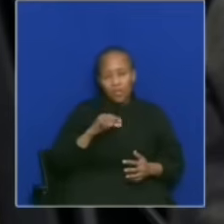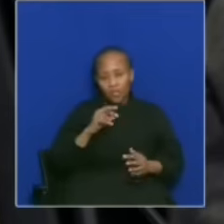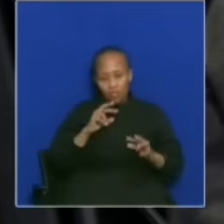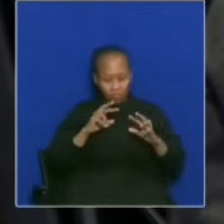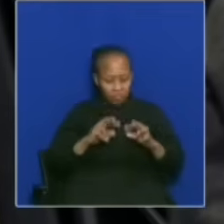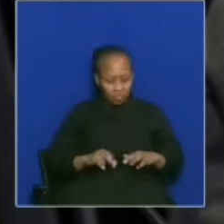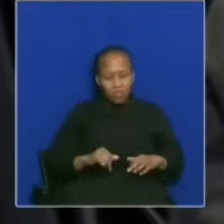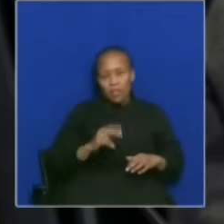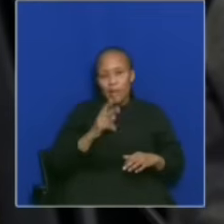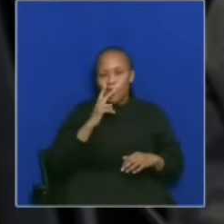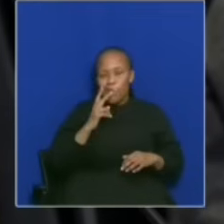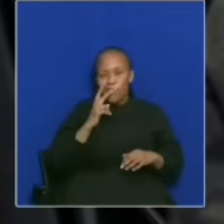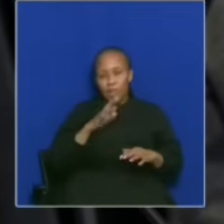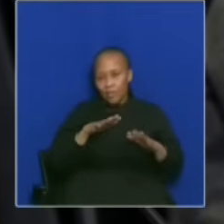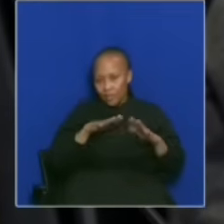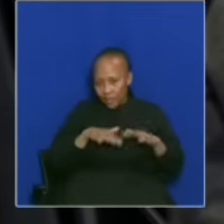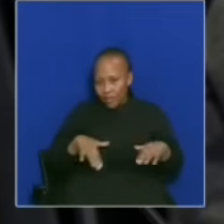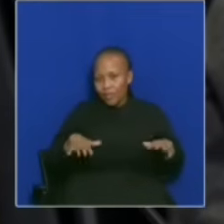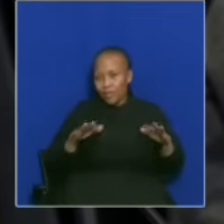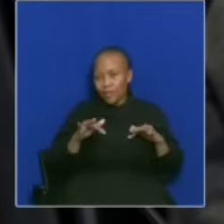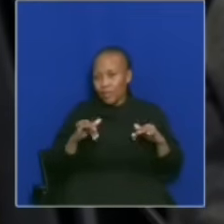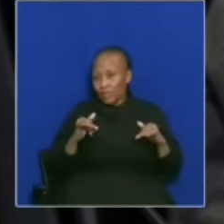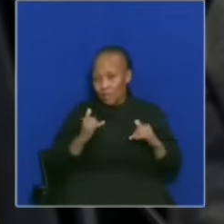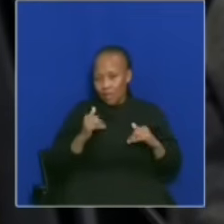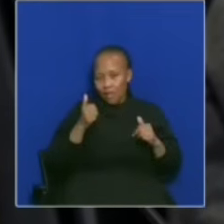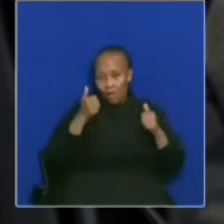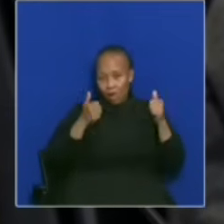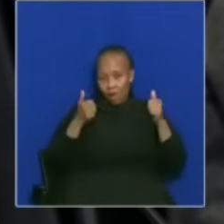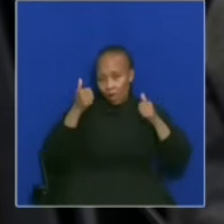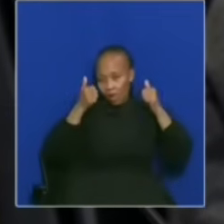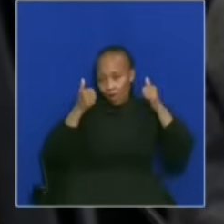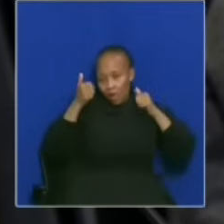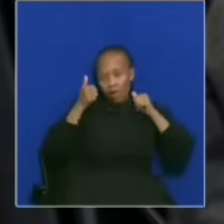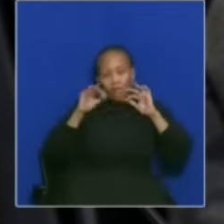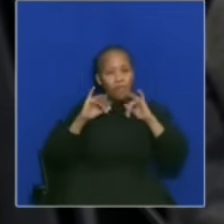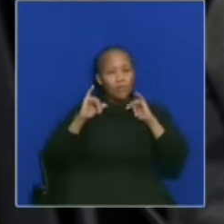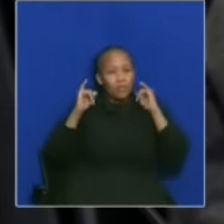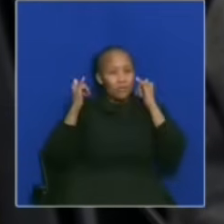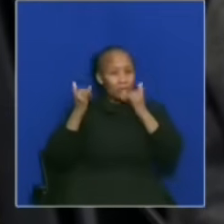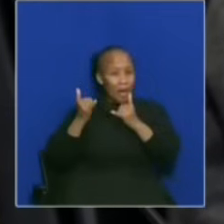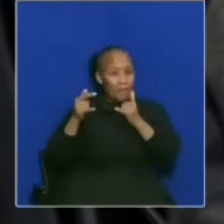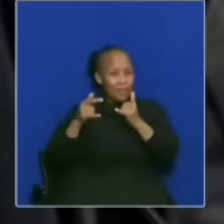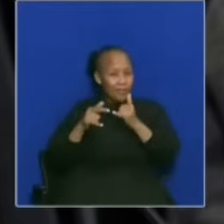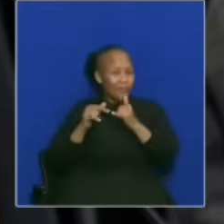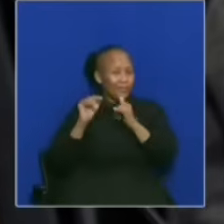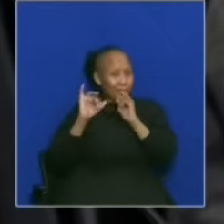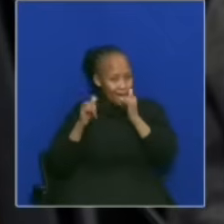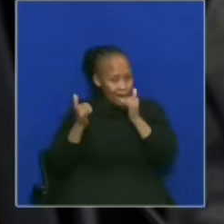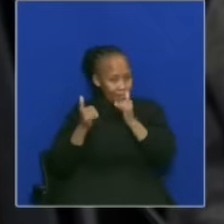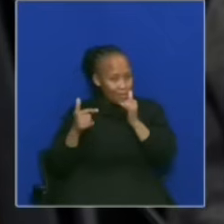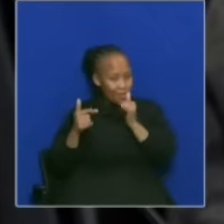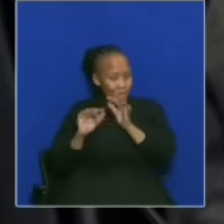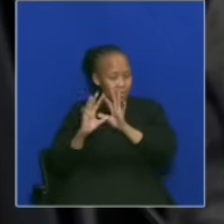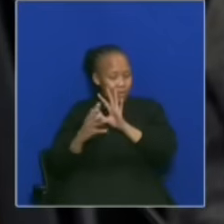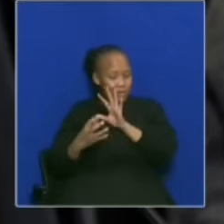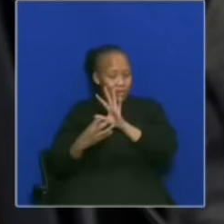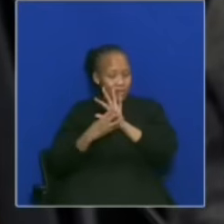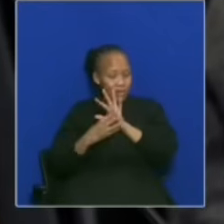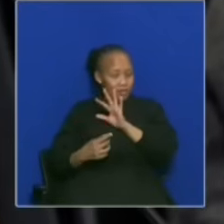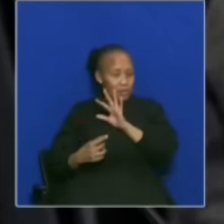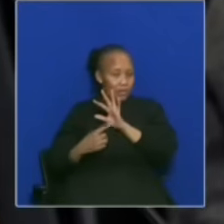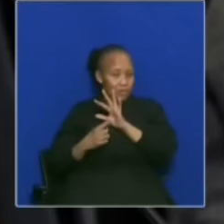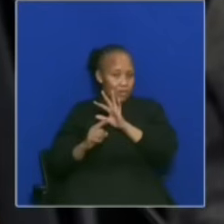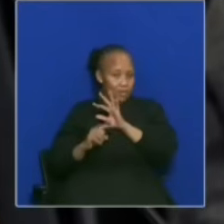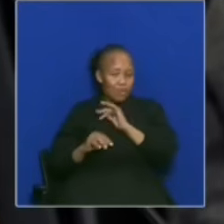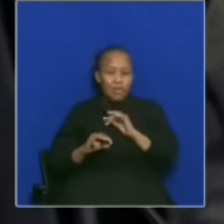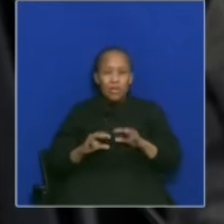agreeing with the executive of a company whose brands on a large scale are being sold below the